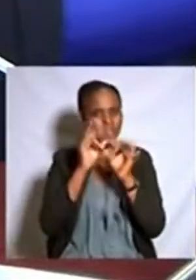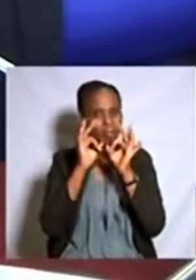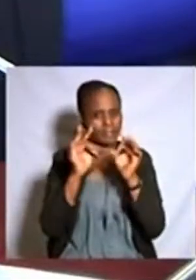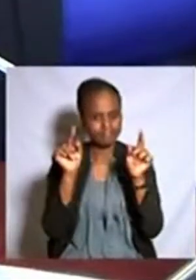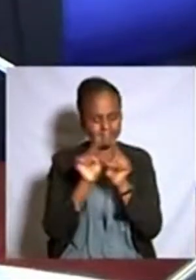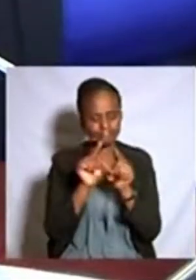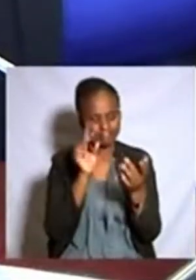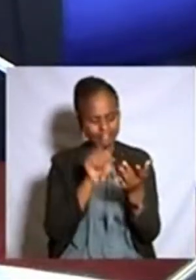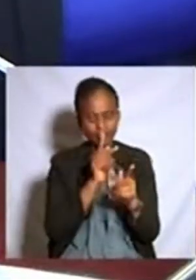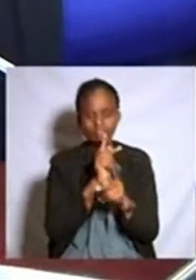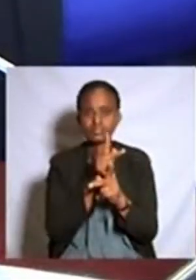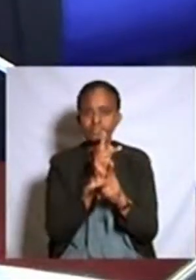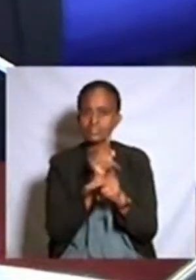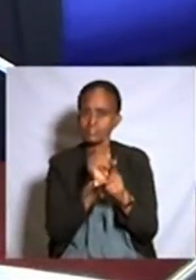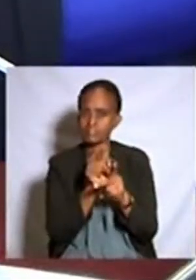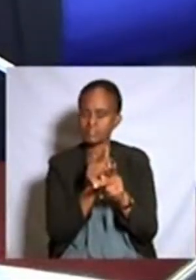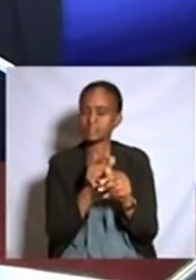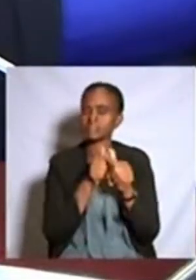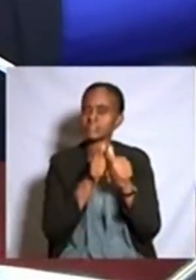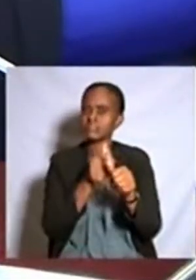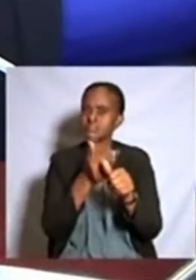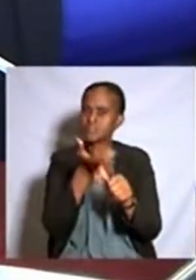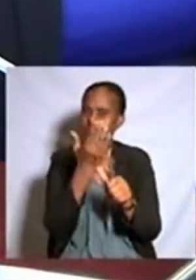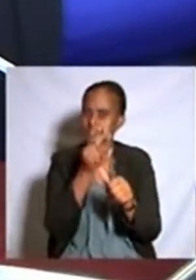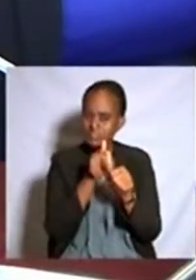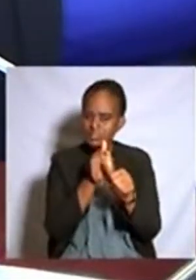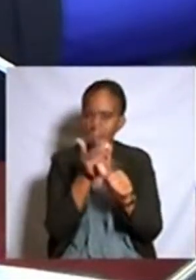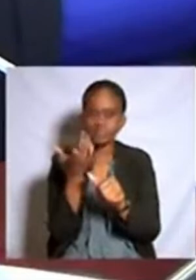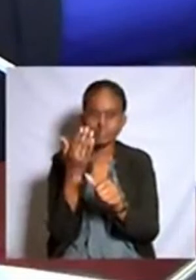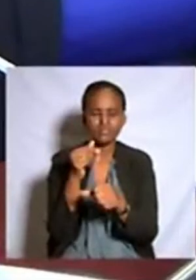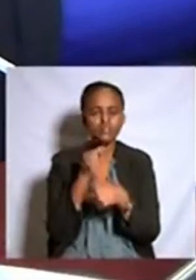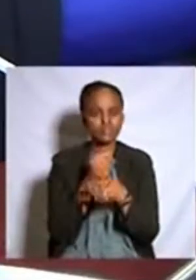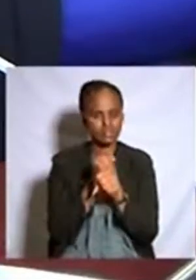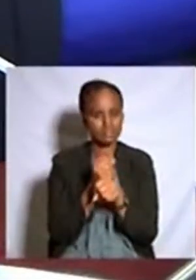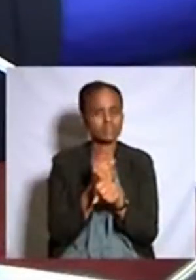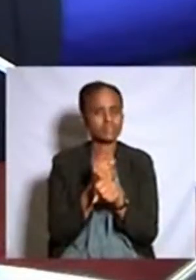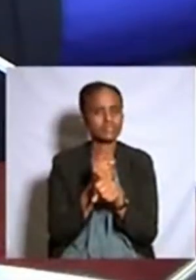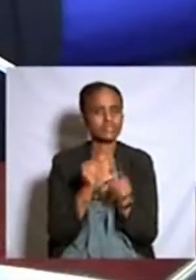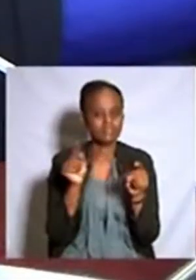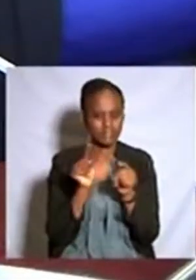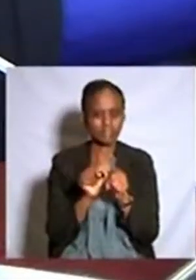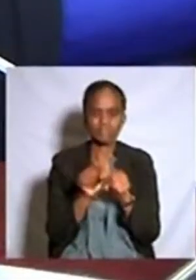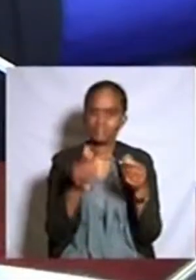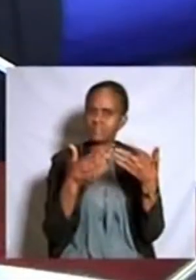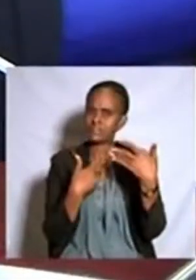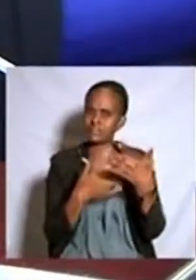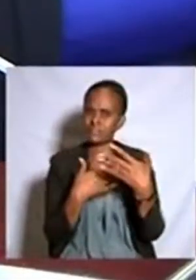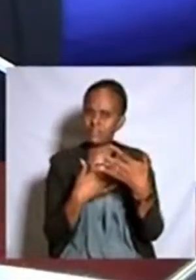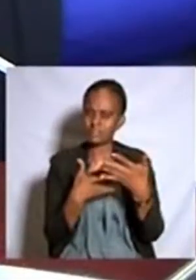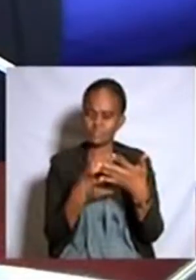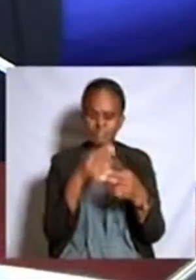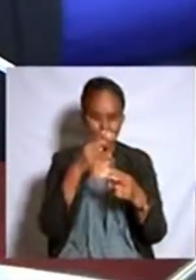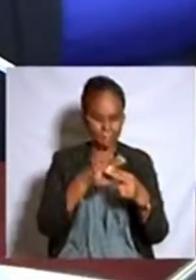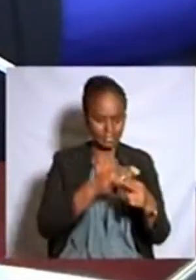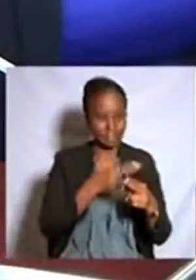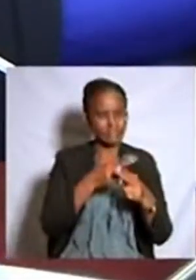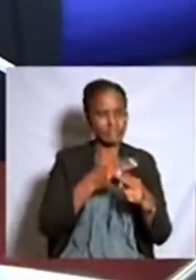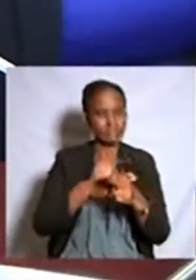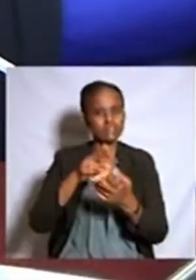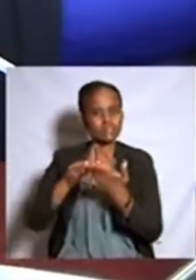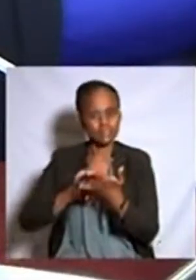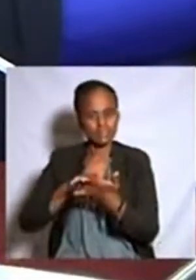lodged, constant follow-up are made to uplift title. Monthly reports